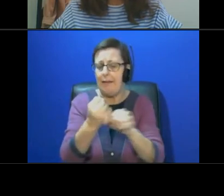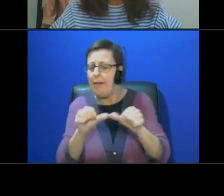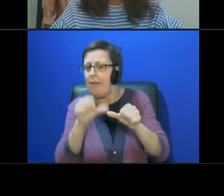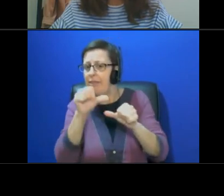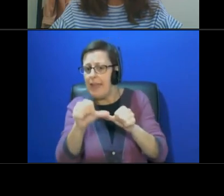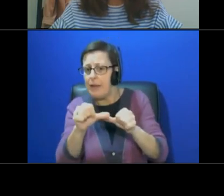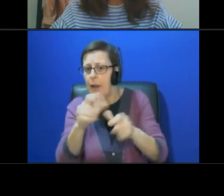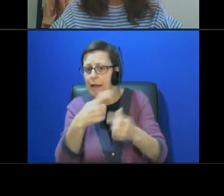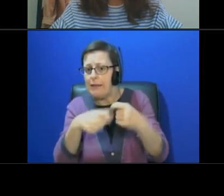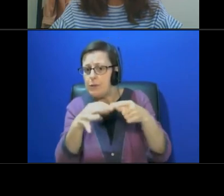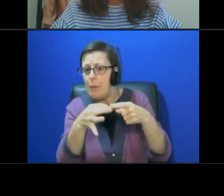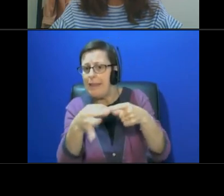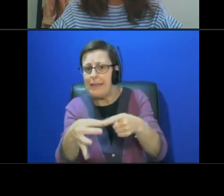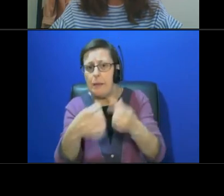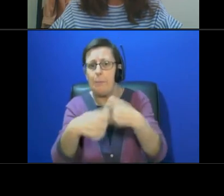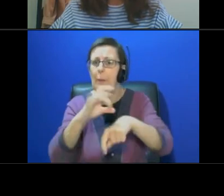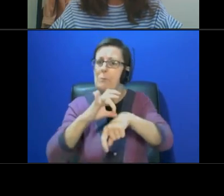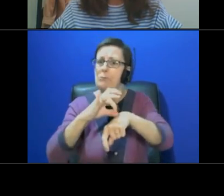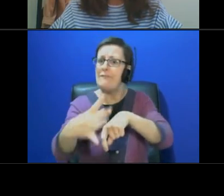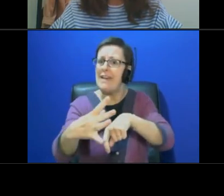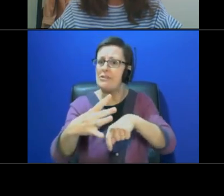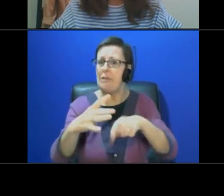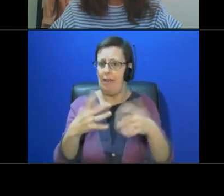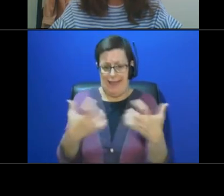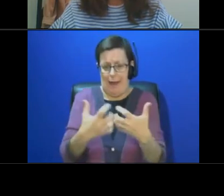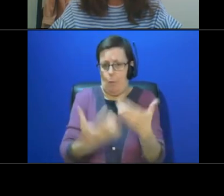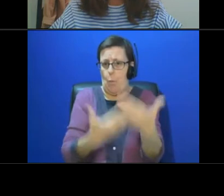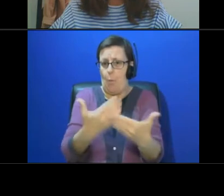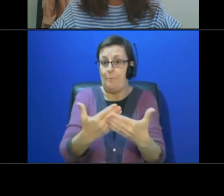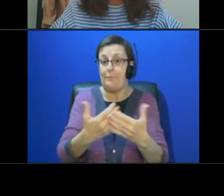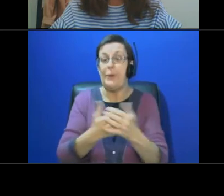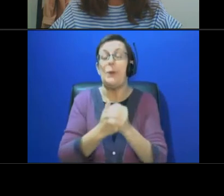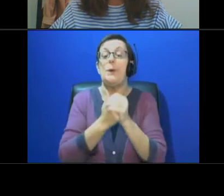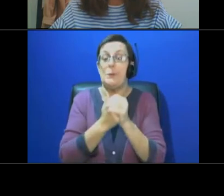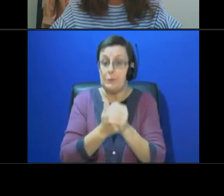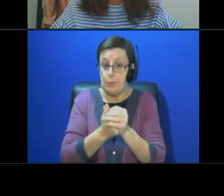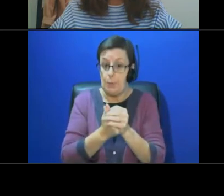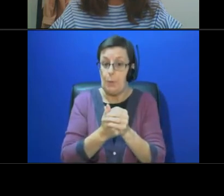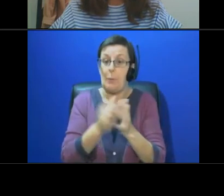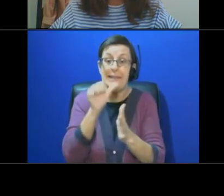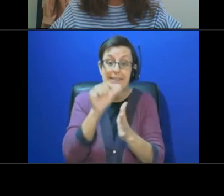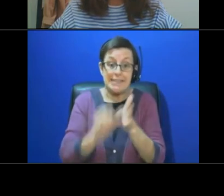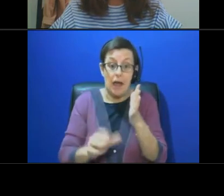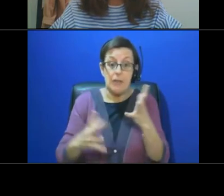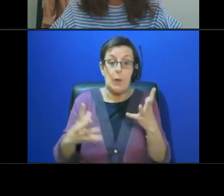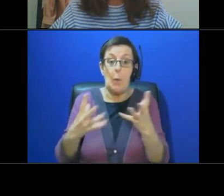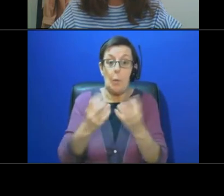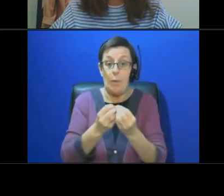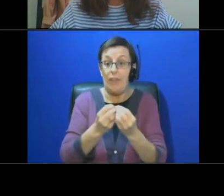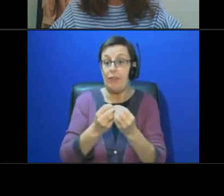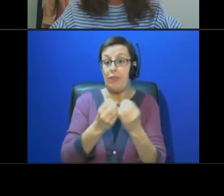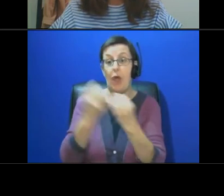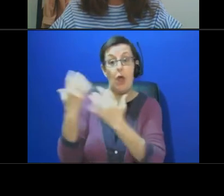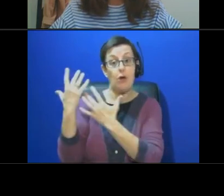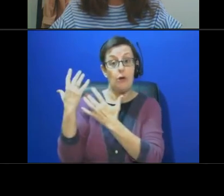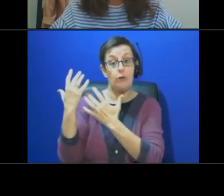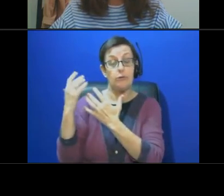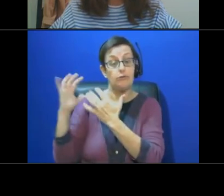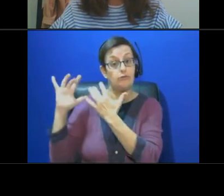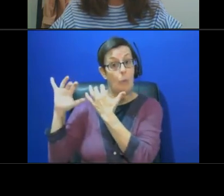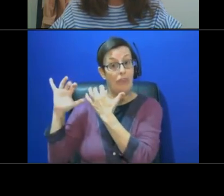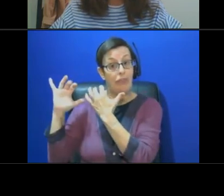professional aspect of music making? So shall we start with Ruth,